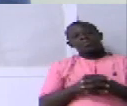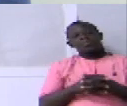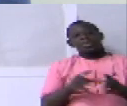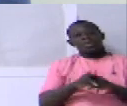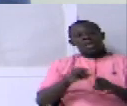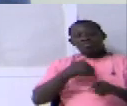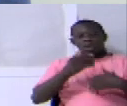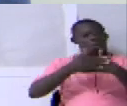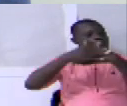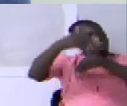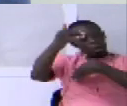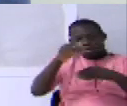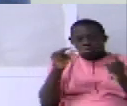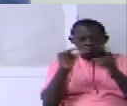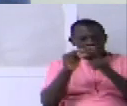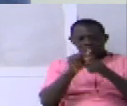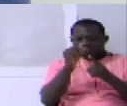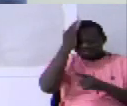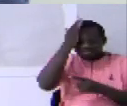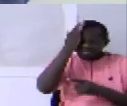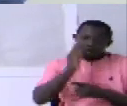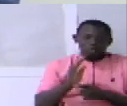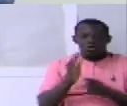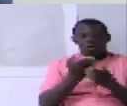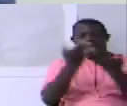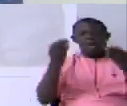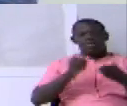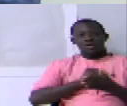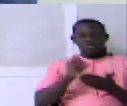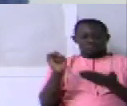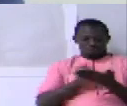more than serious. I swear before this Holy Quran.